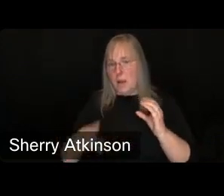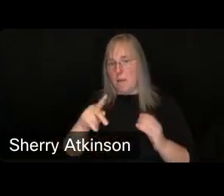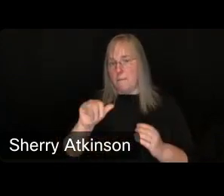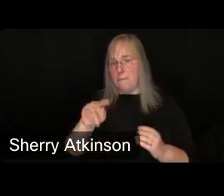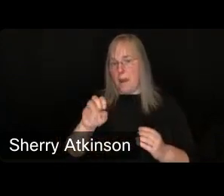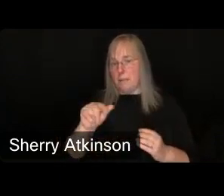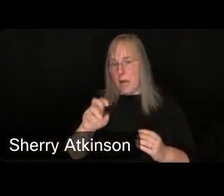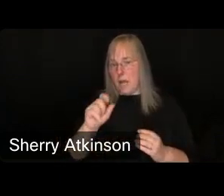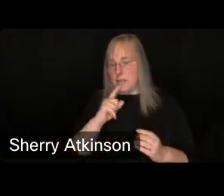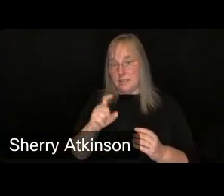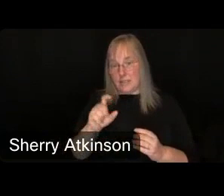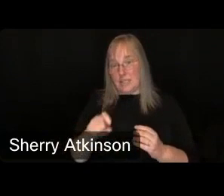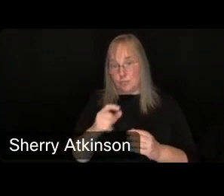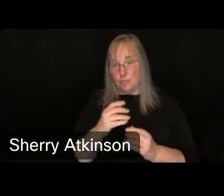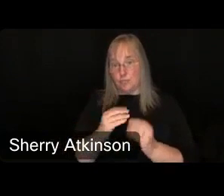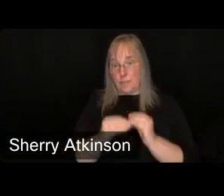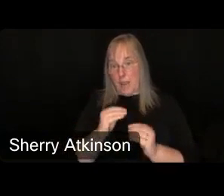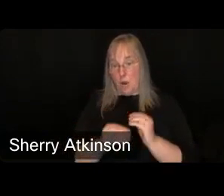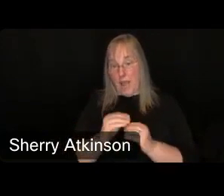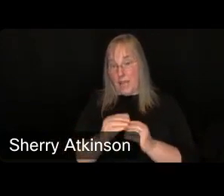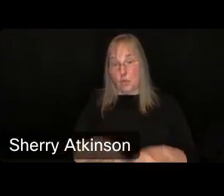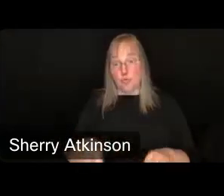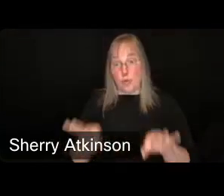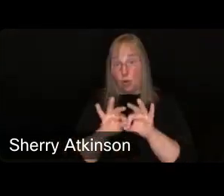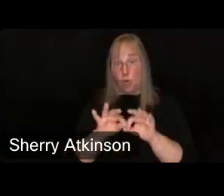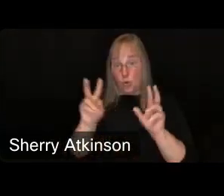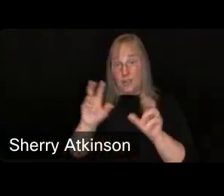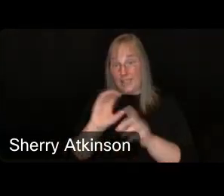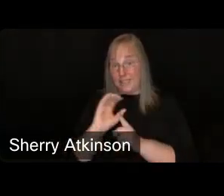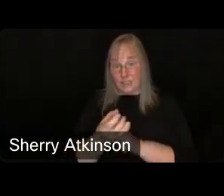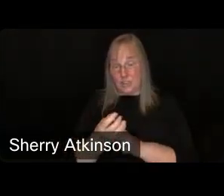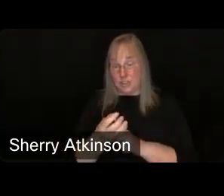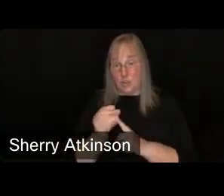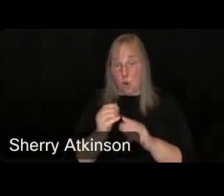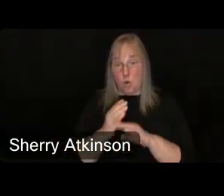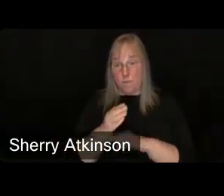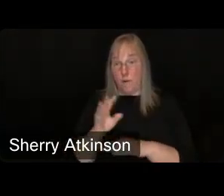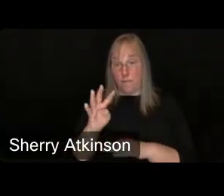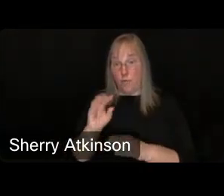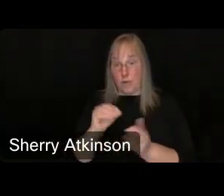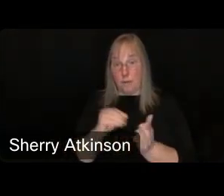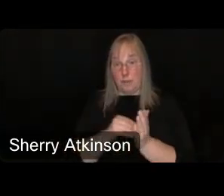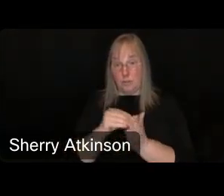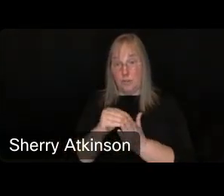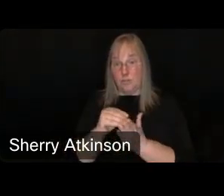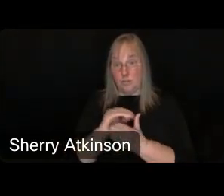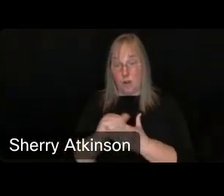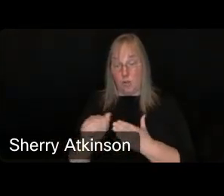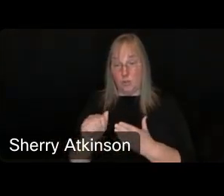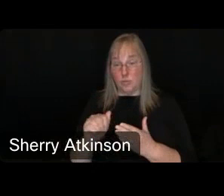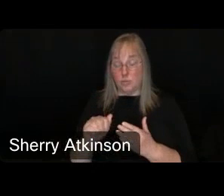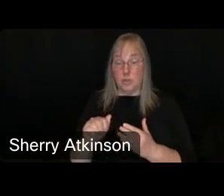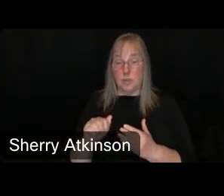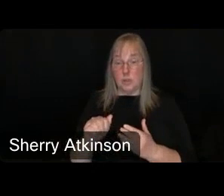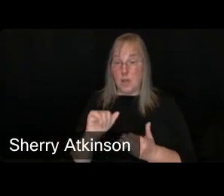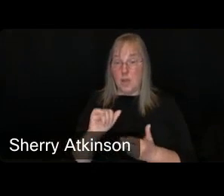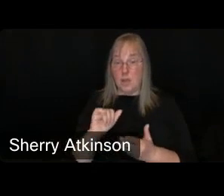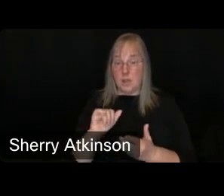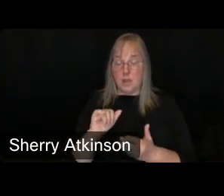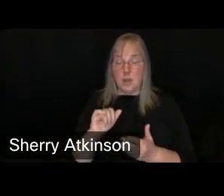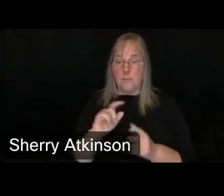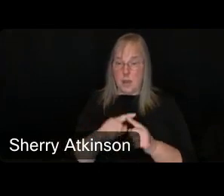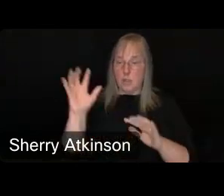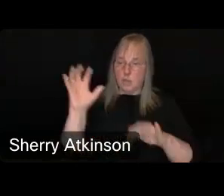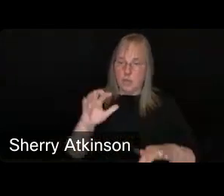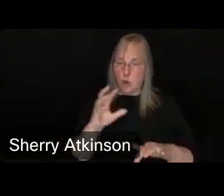alone, $140 million of project to get addressed in the next decade or so. But if the stormwater fees get